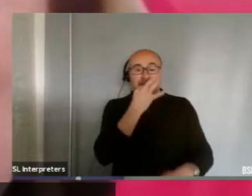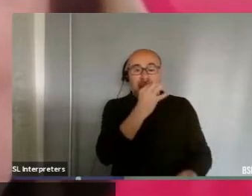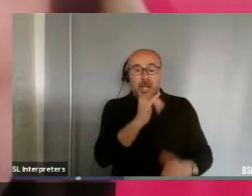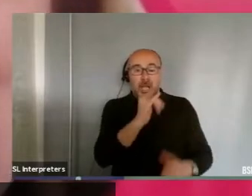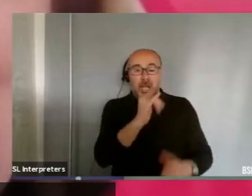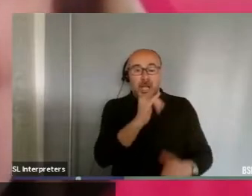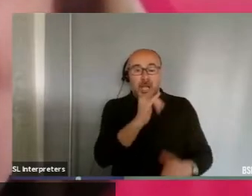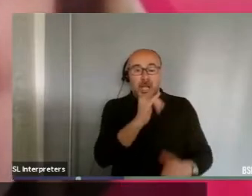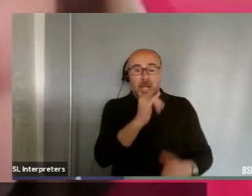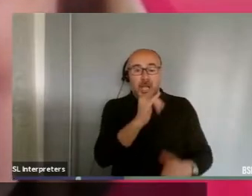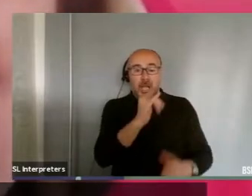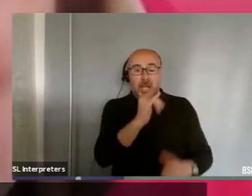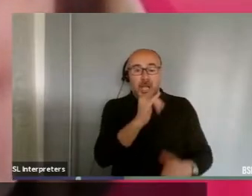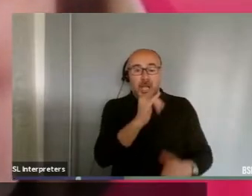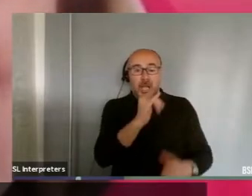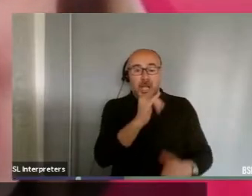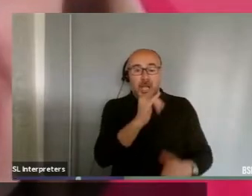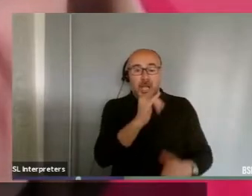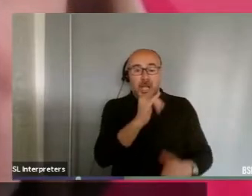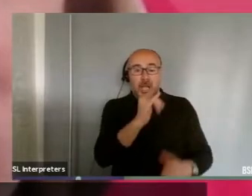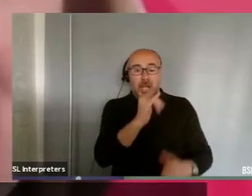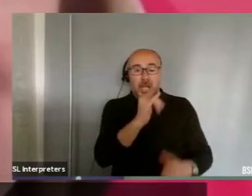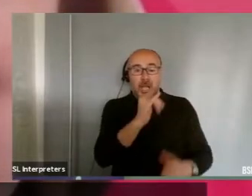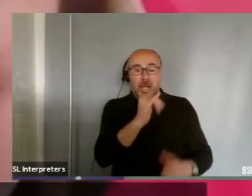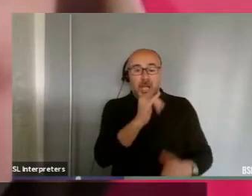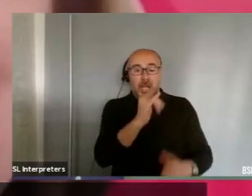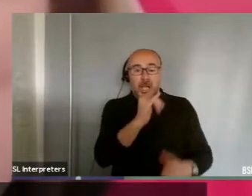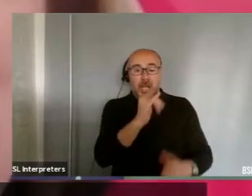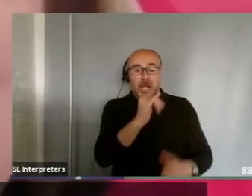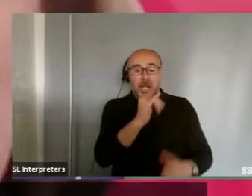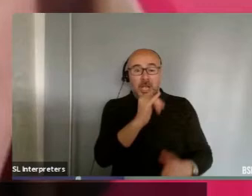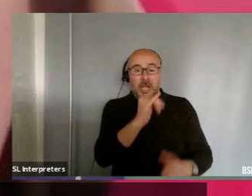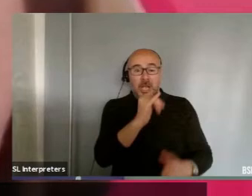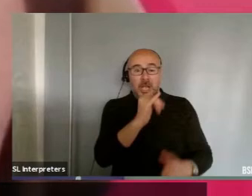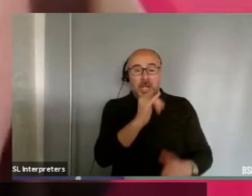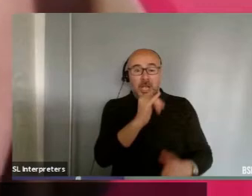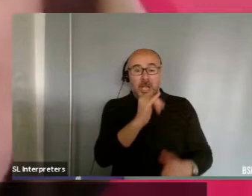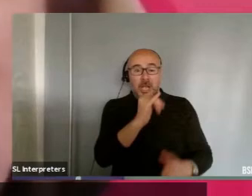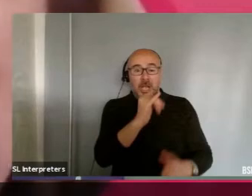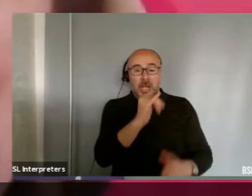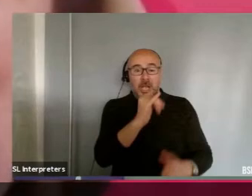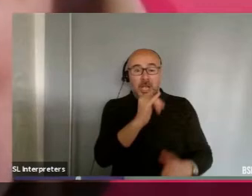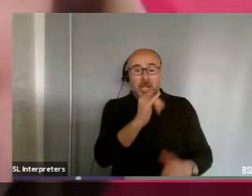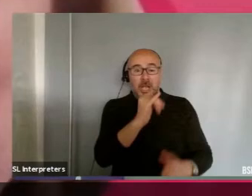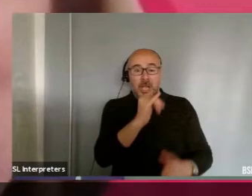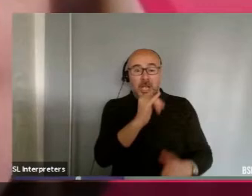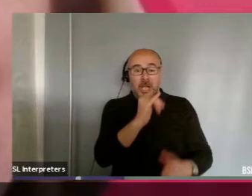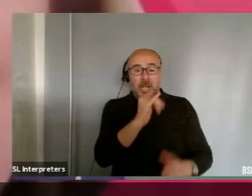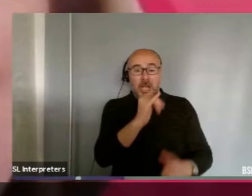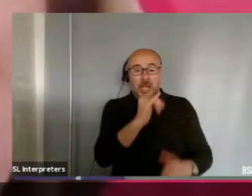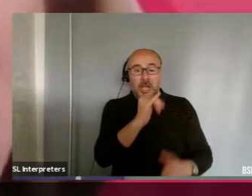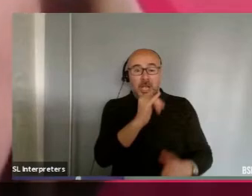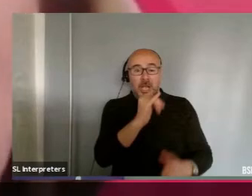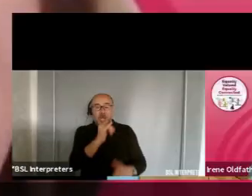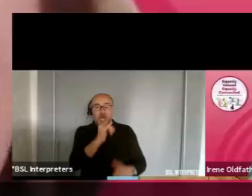that was a lovely introduction, and I like the fact that he spoke today about a celebration. I think it is a celebration